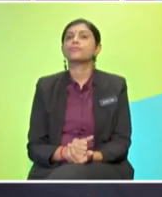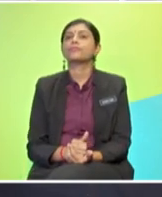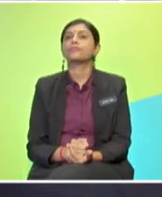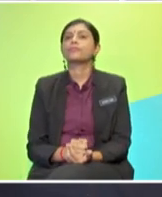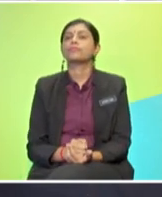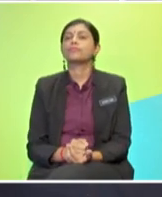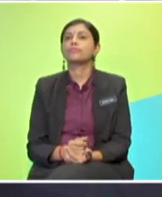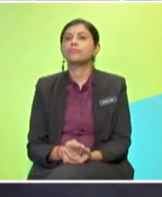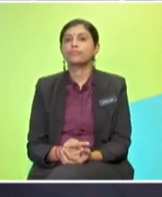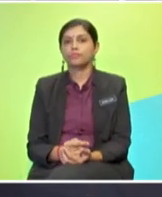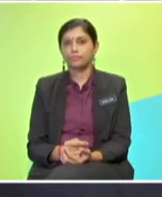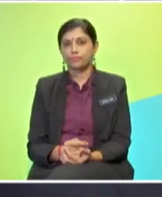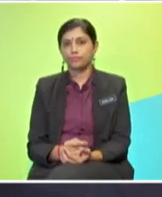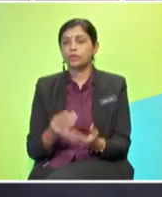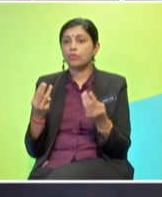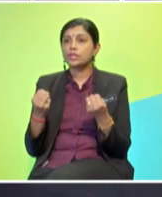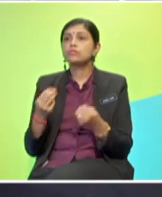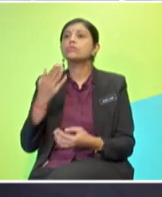and express my thanks to